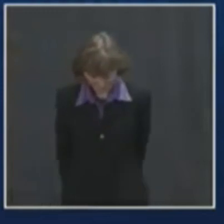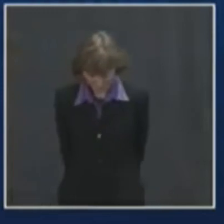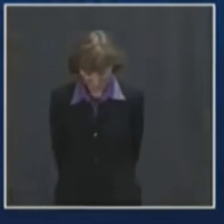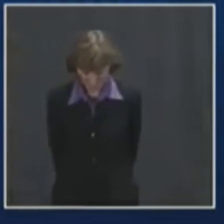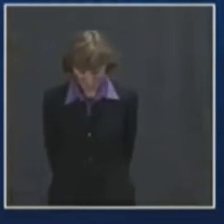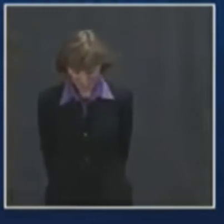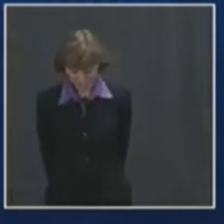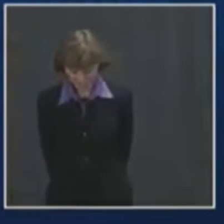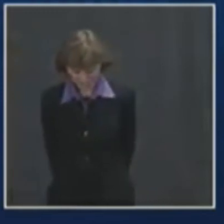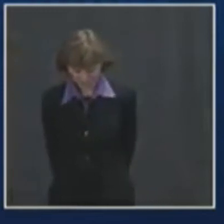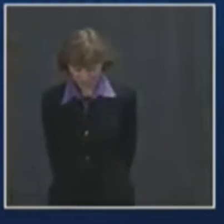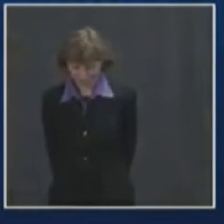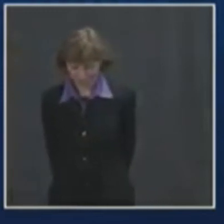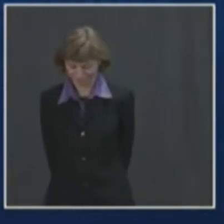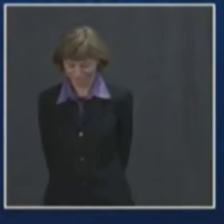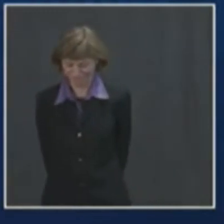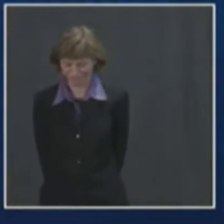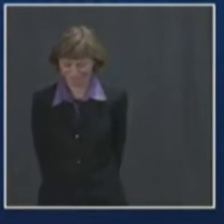Hi.